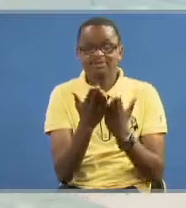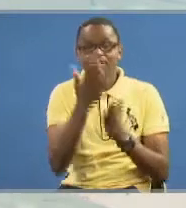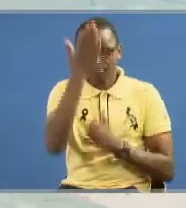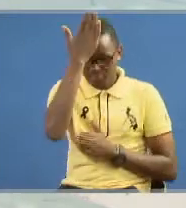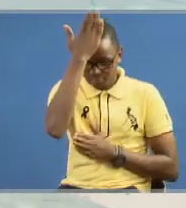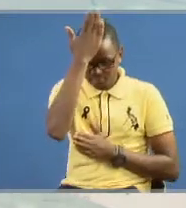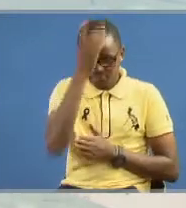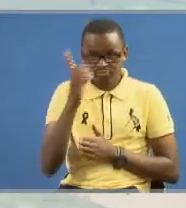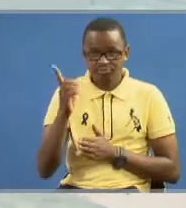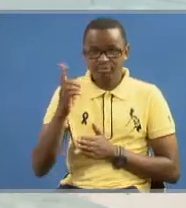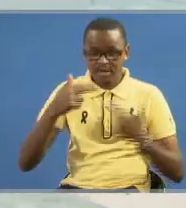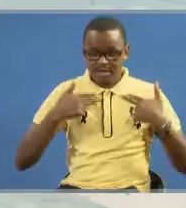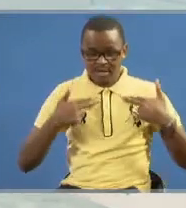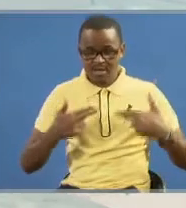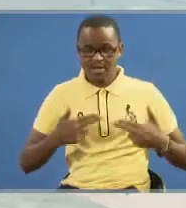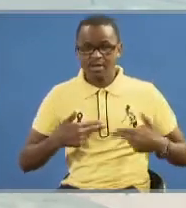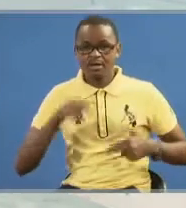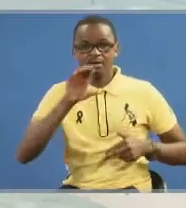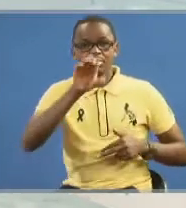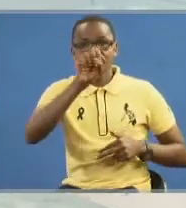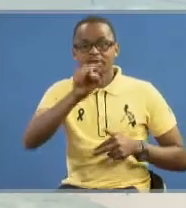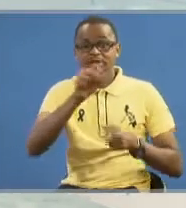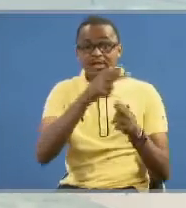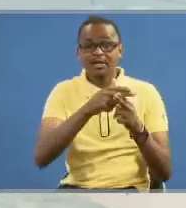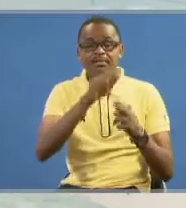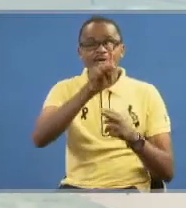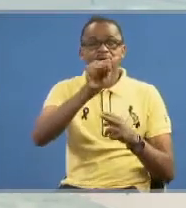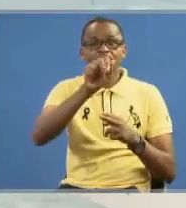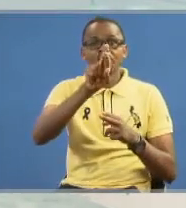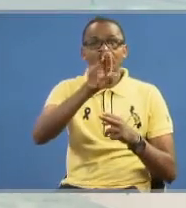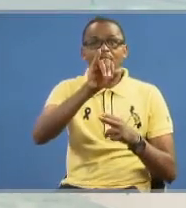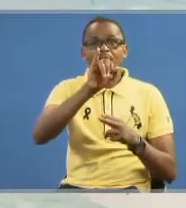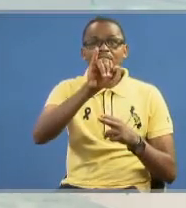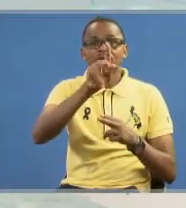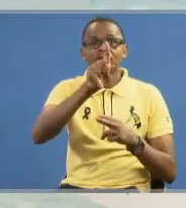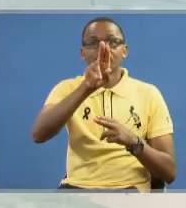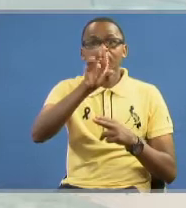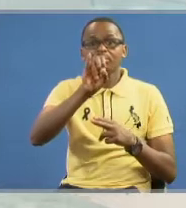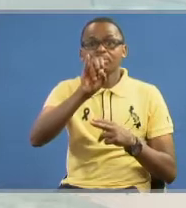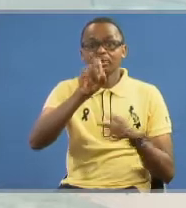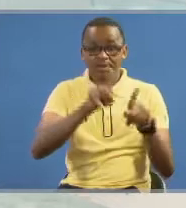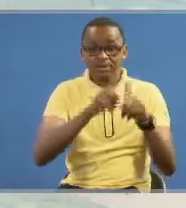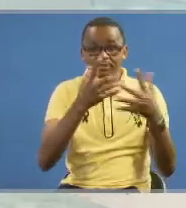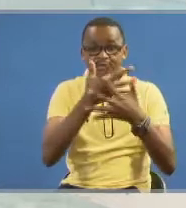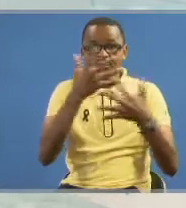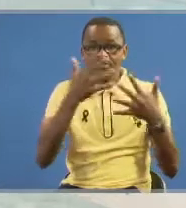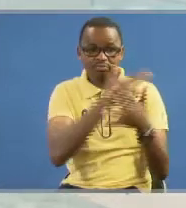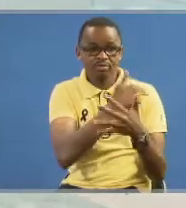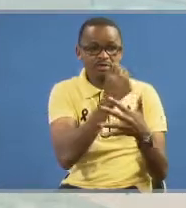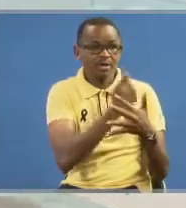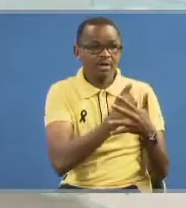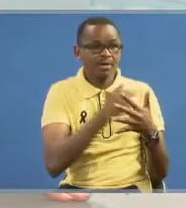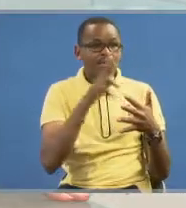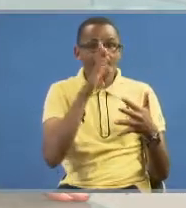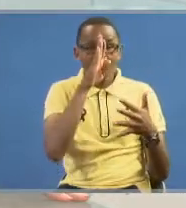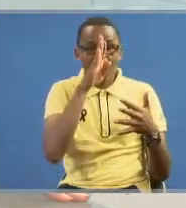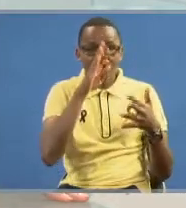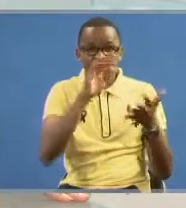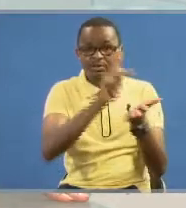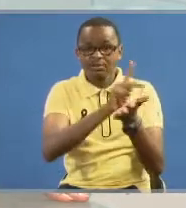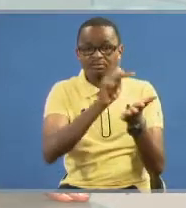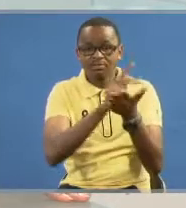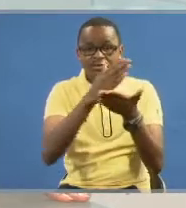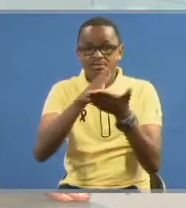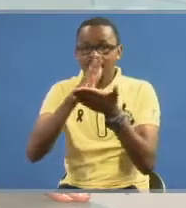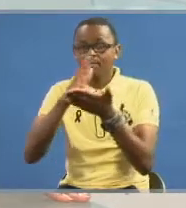Monday. This is according to the Health Cabinet Secretary Cecily Karioki. Moreover, the infrastructure and equipment of the hospital has already been installed, and